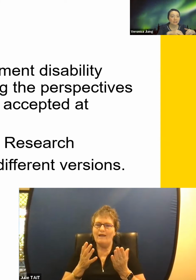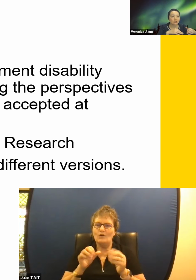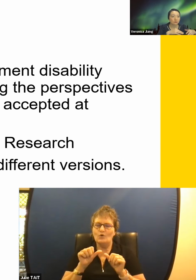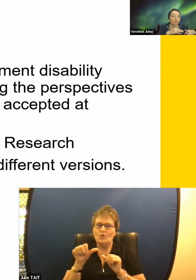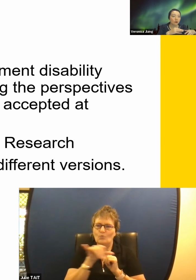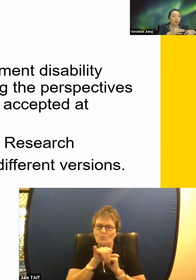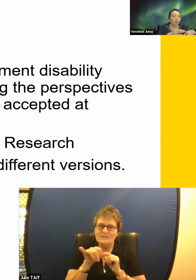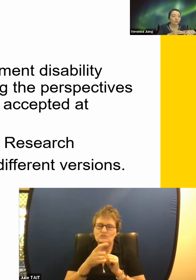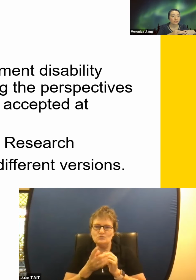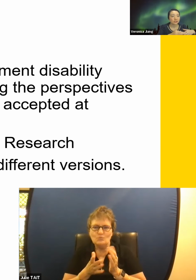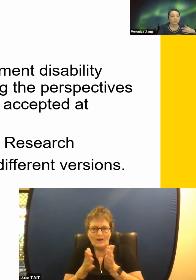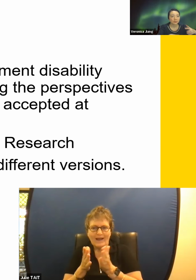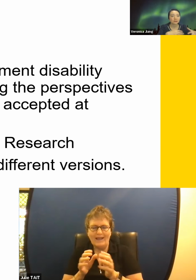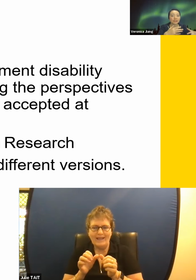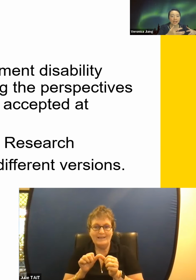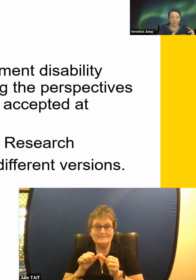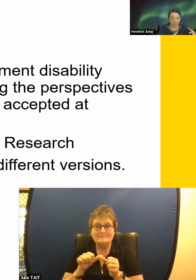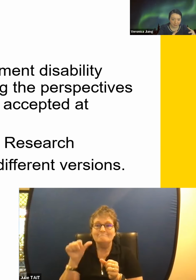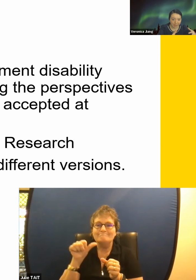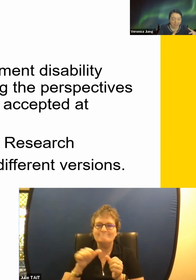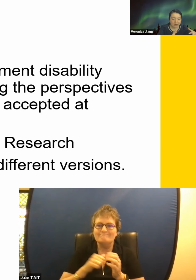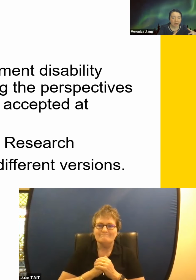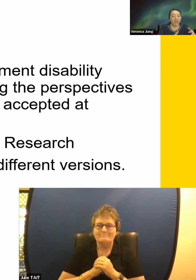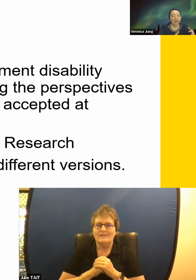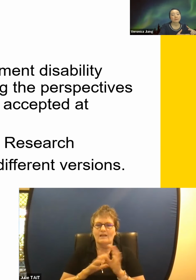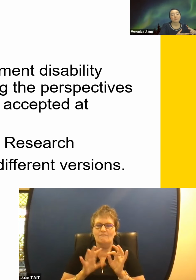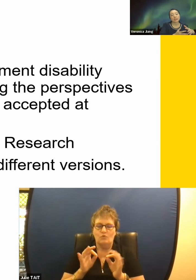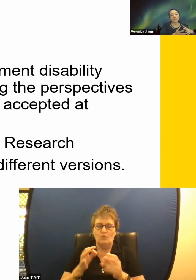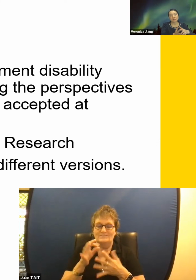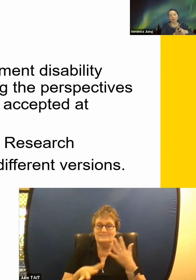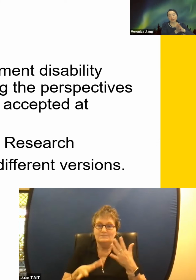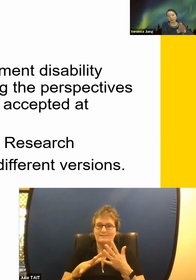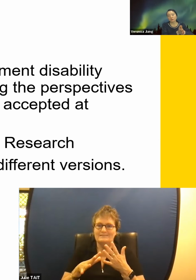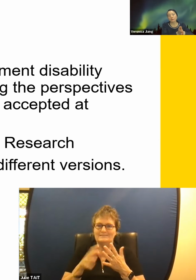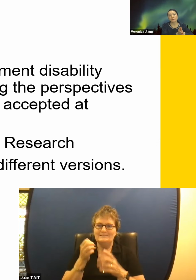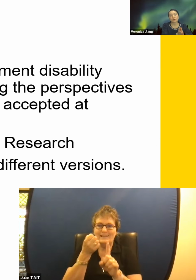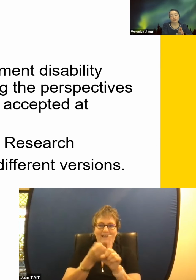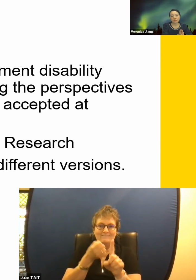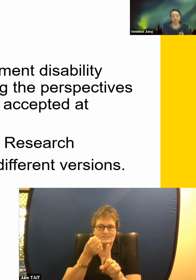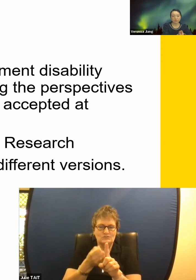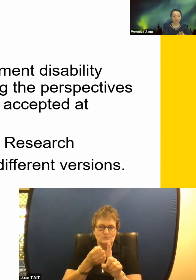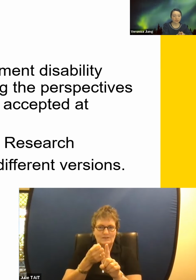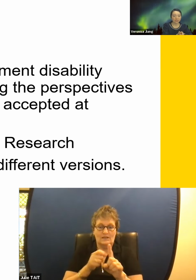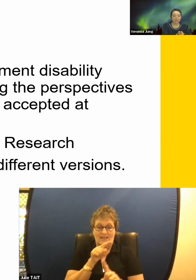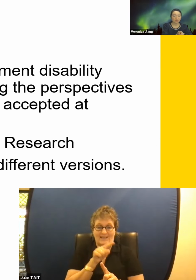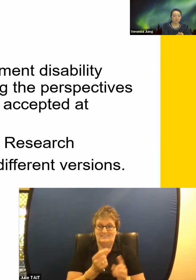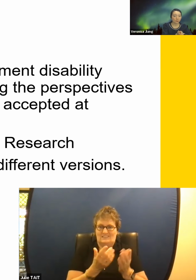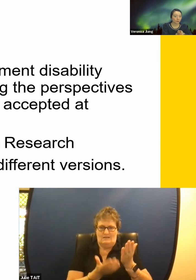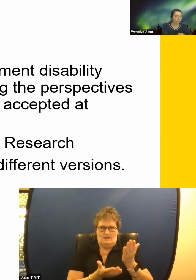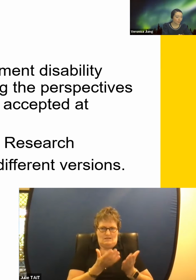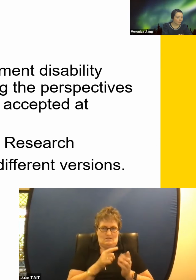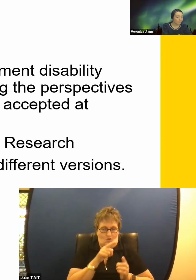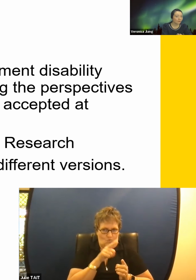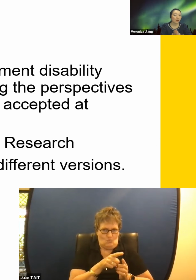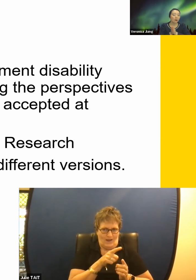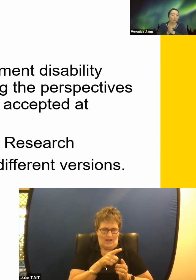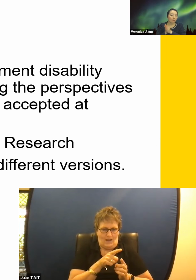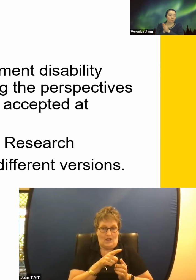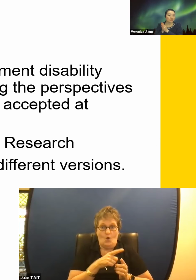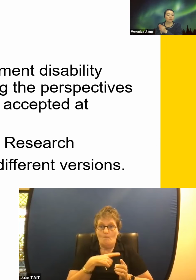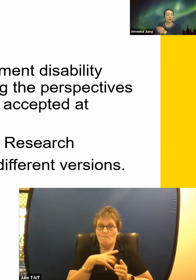that in terms of disability advocacy, is the questionable treatment version is more